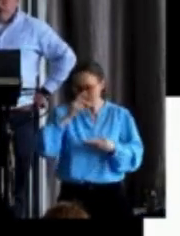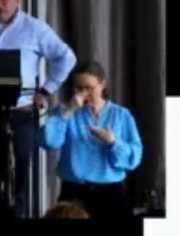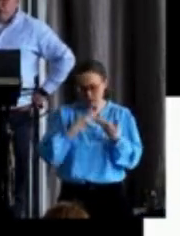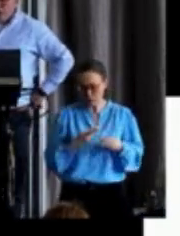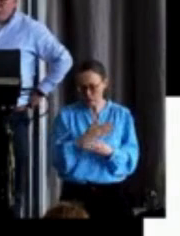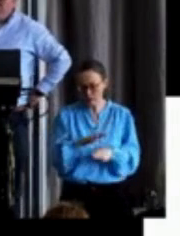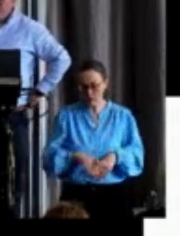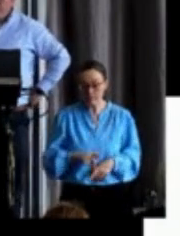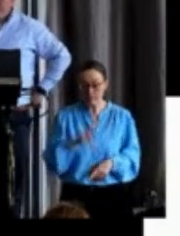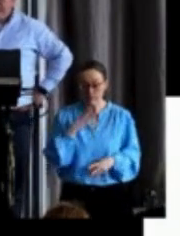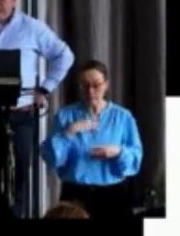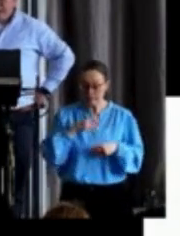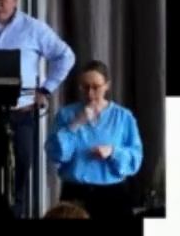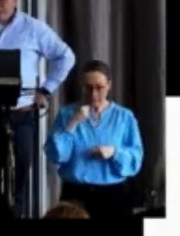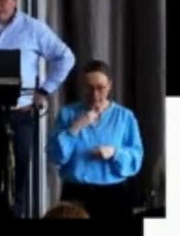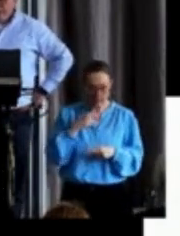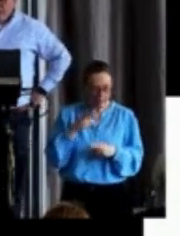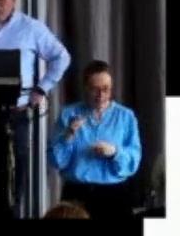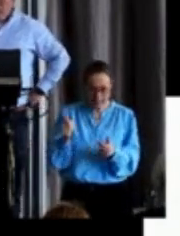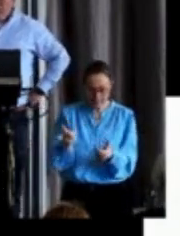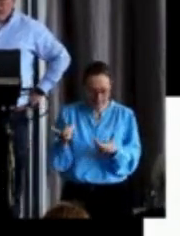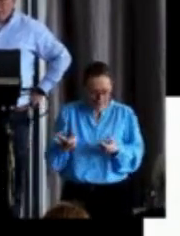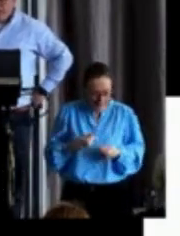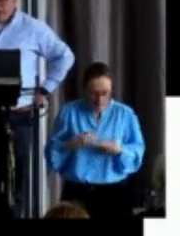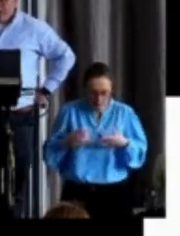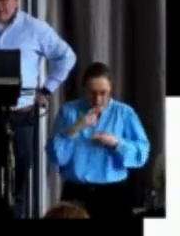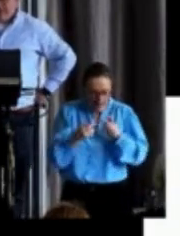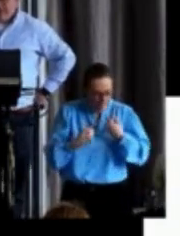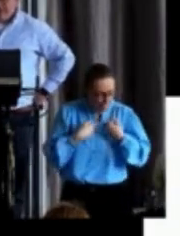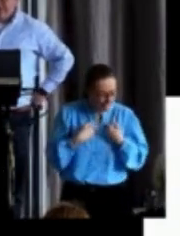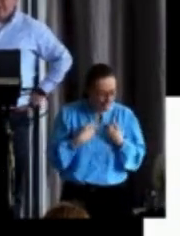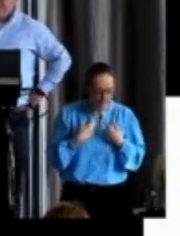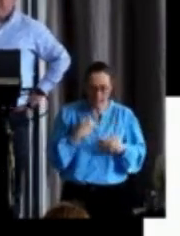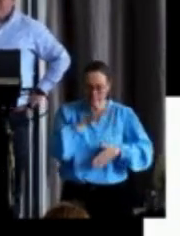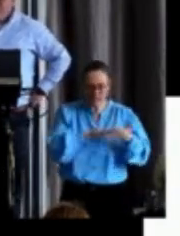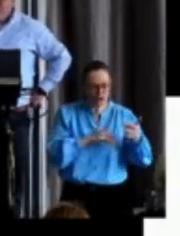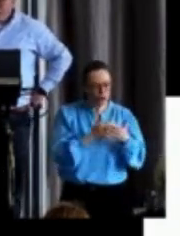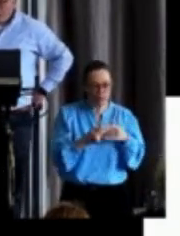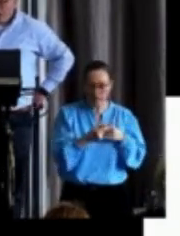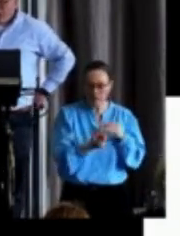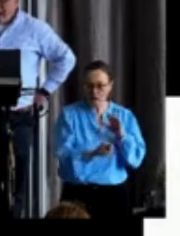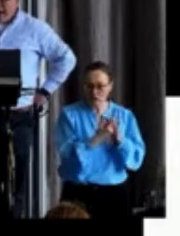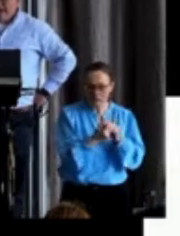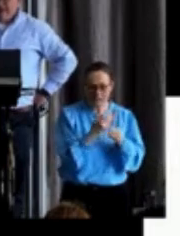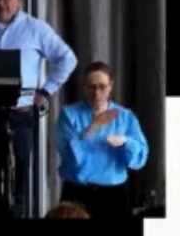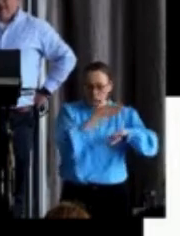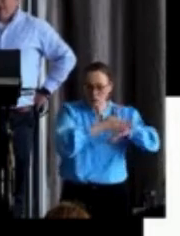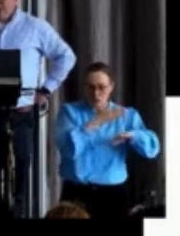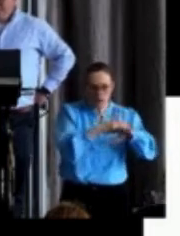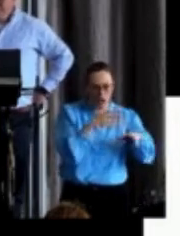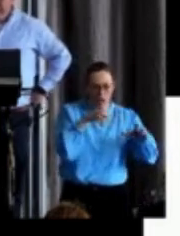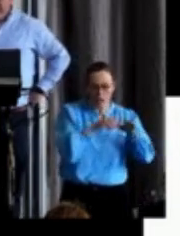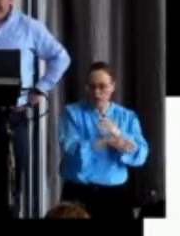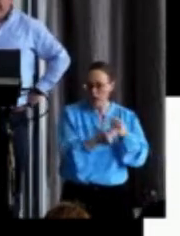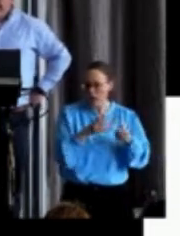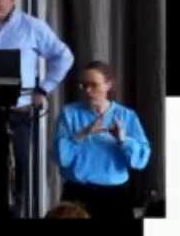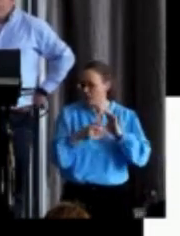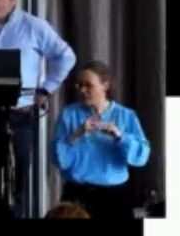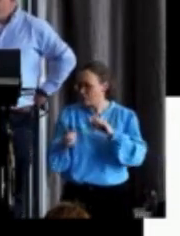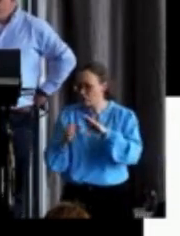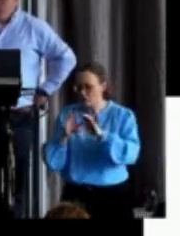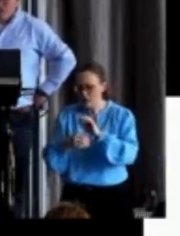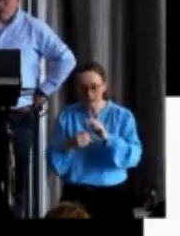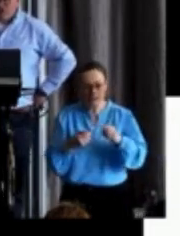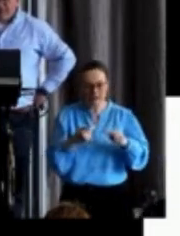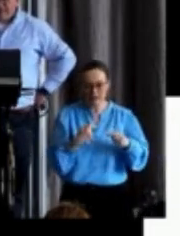really come to terms with what has happened to me, all the opportunities I've missed, the career I would have had, the loss of chances. I